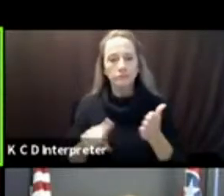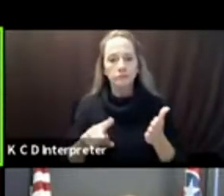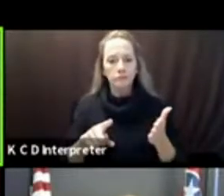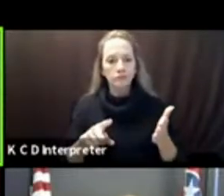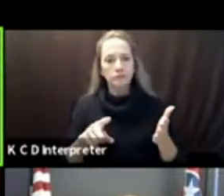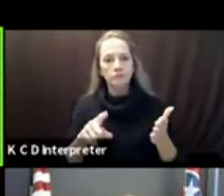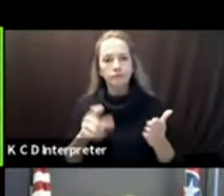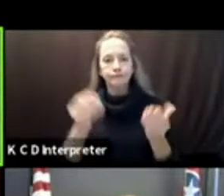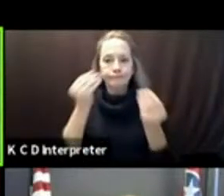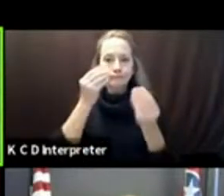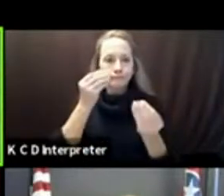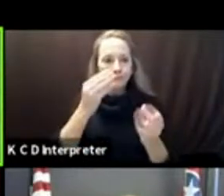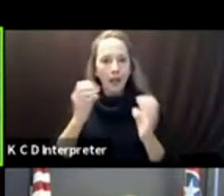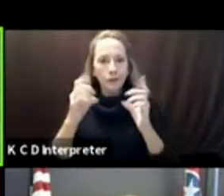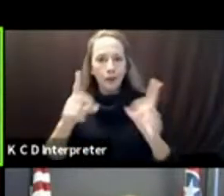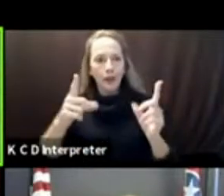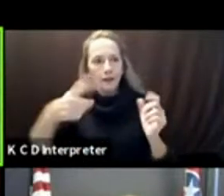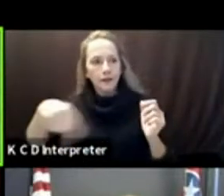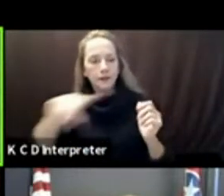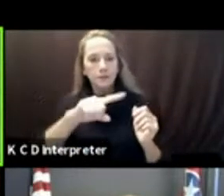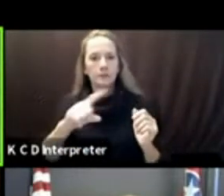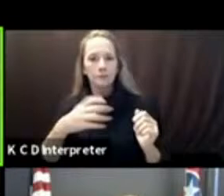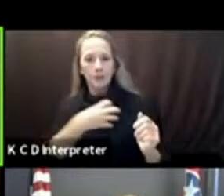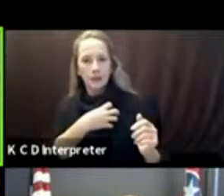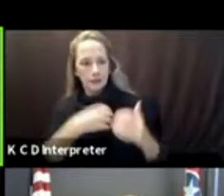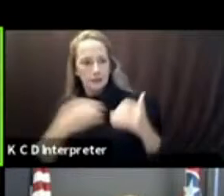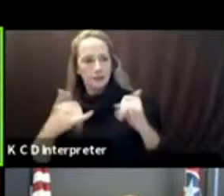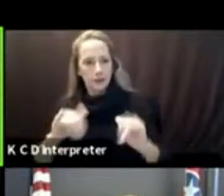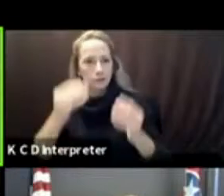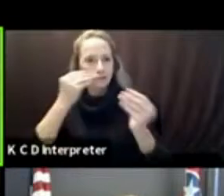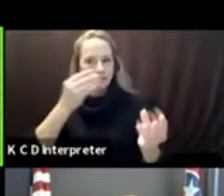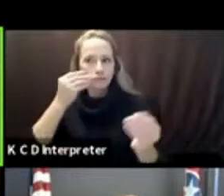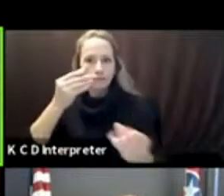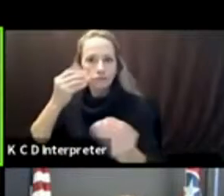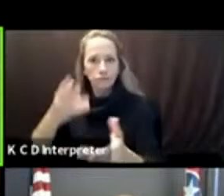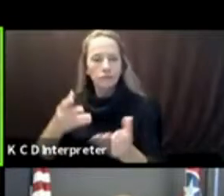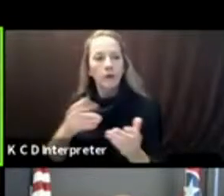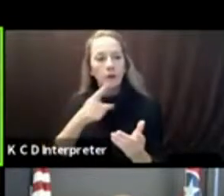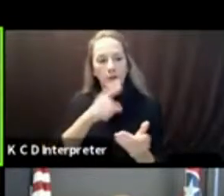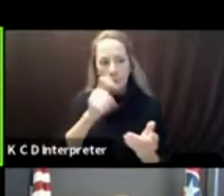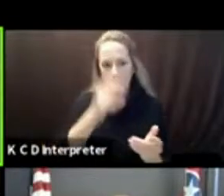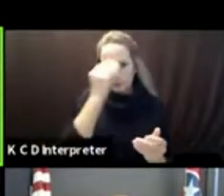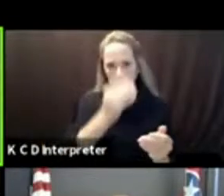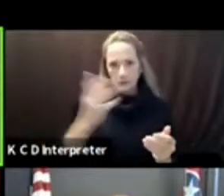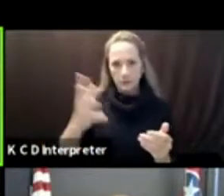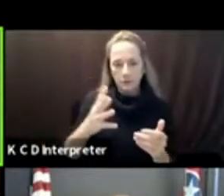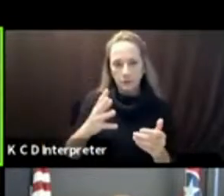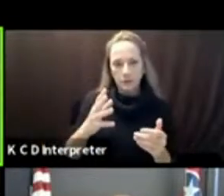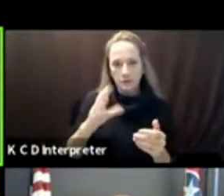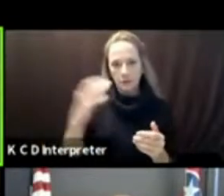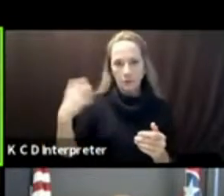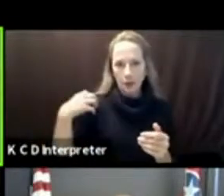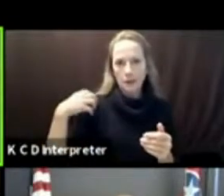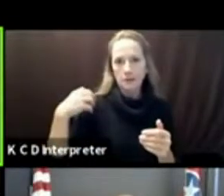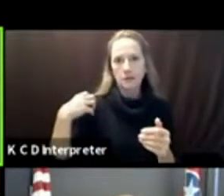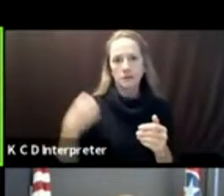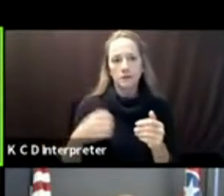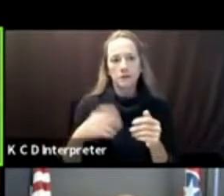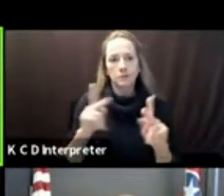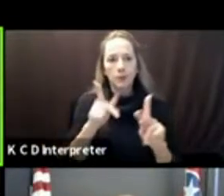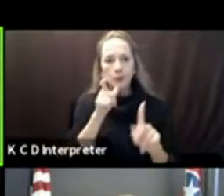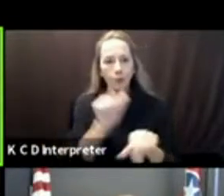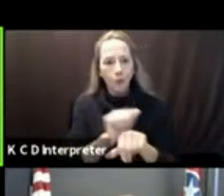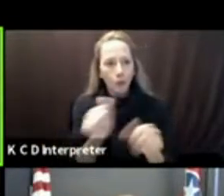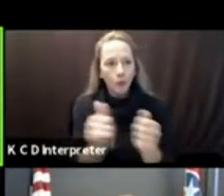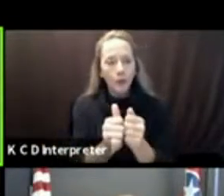we educate the cases and have them inform their employer and their coworkers about risk and what to do about